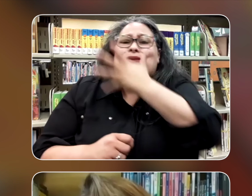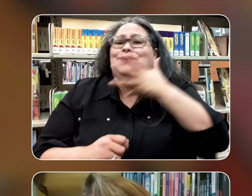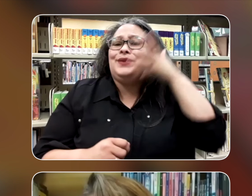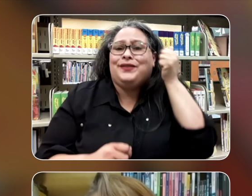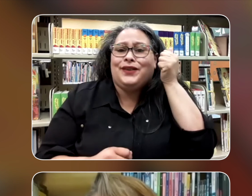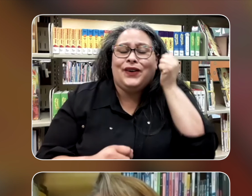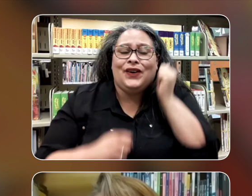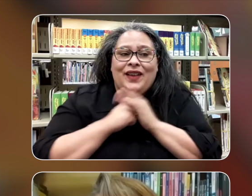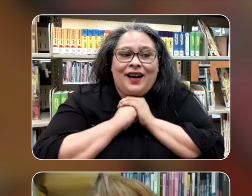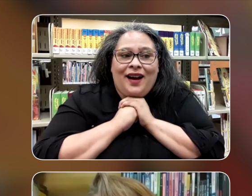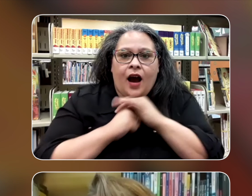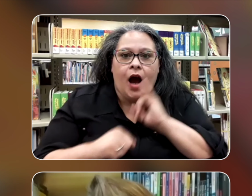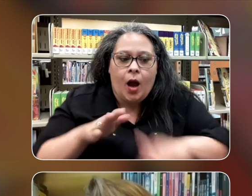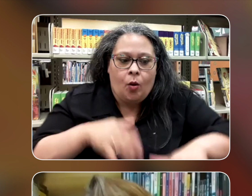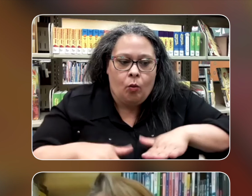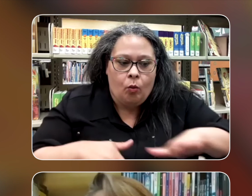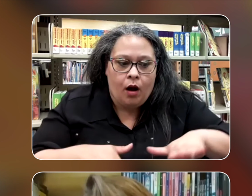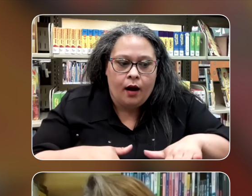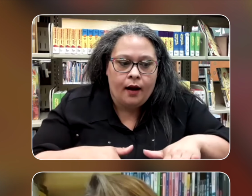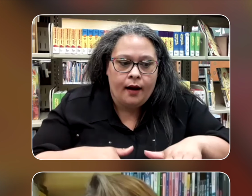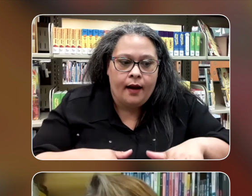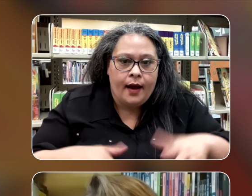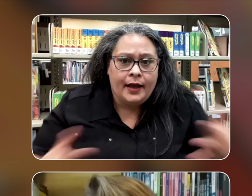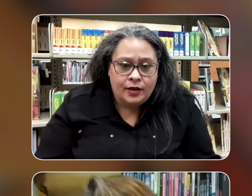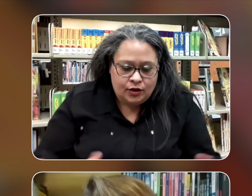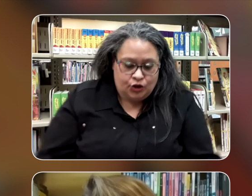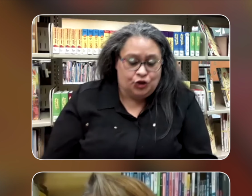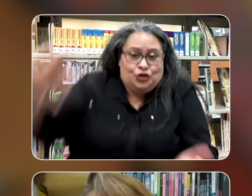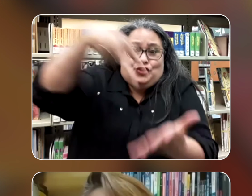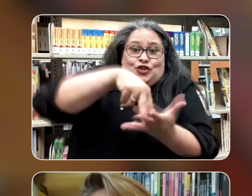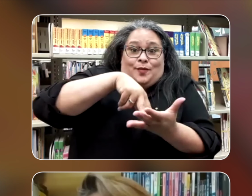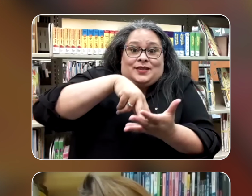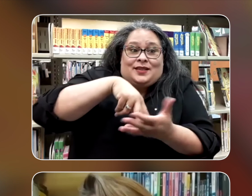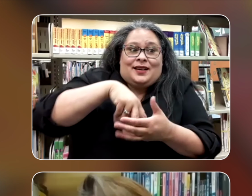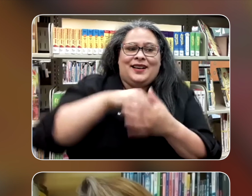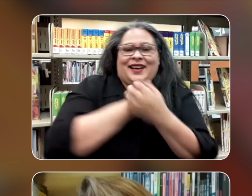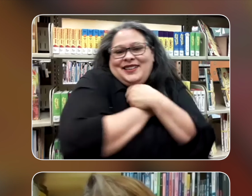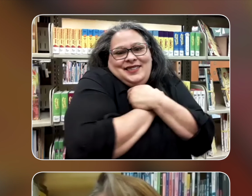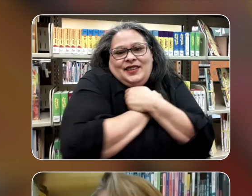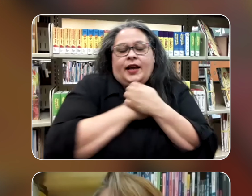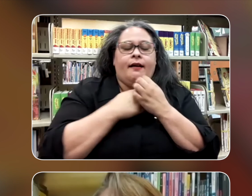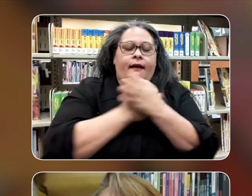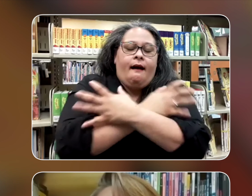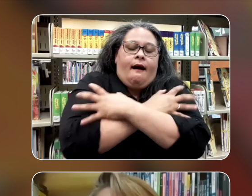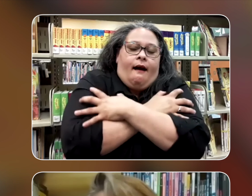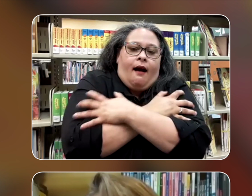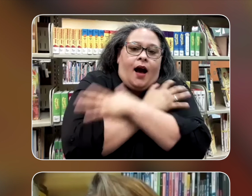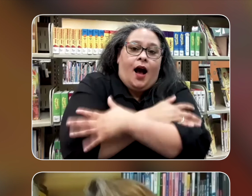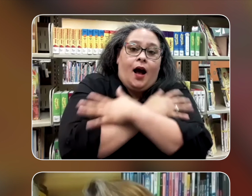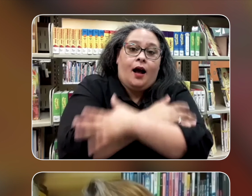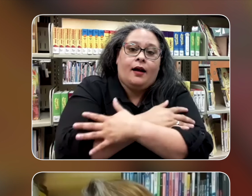beautiful. I walk over and he leaps into my lap. I cuddle him and it sounds like